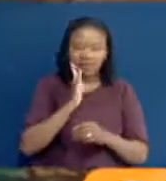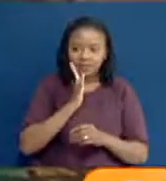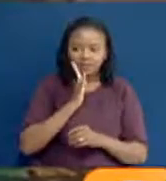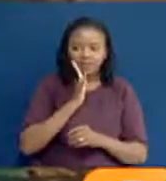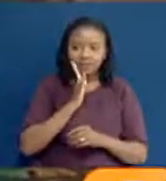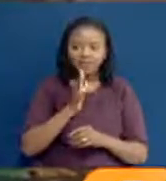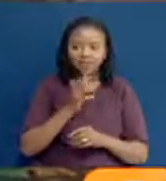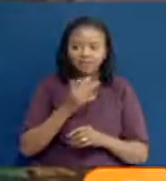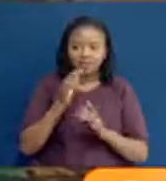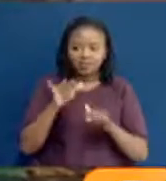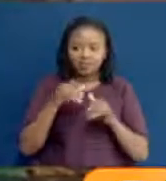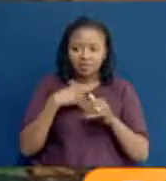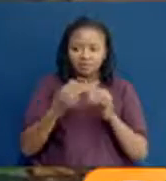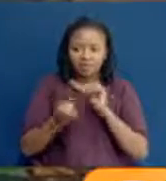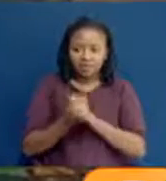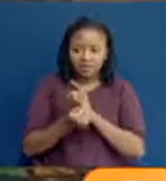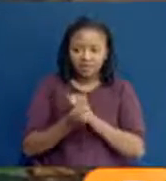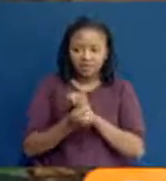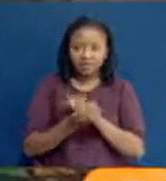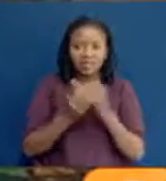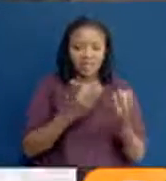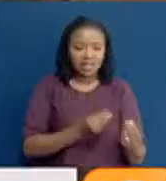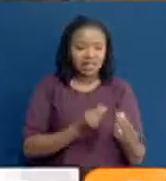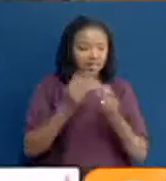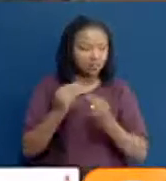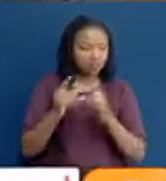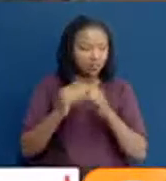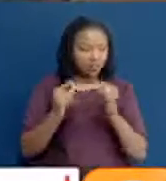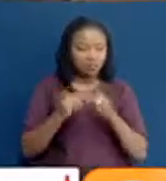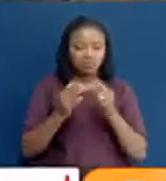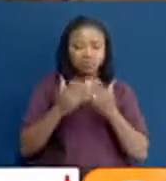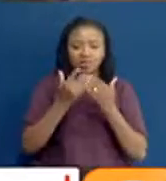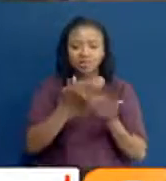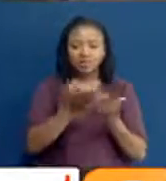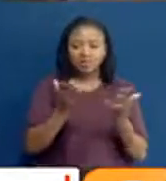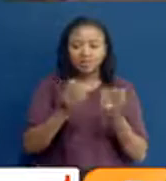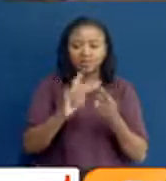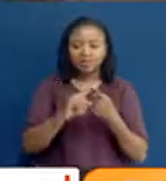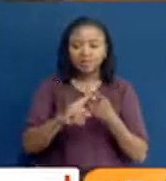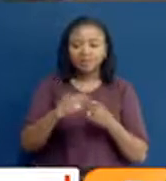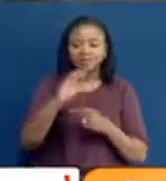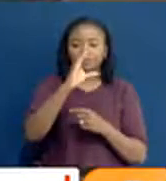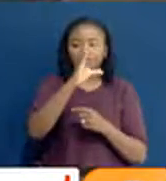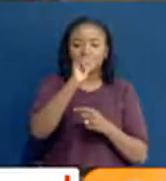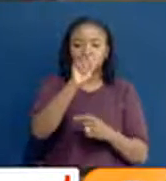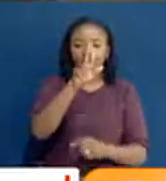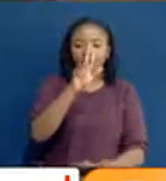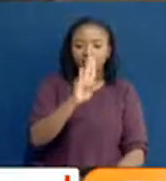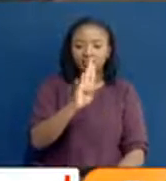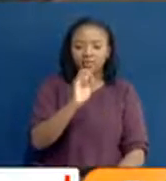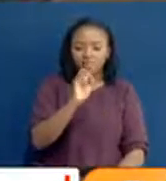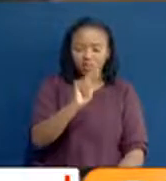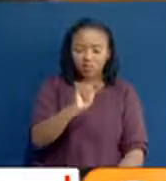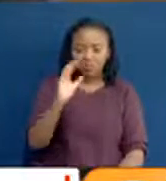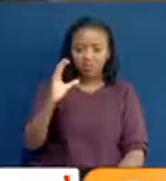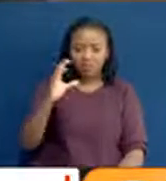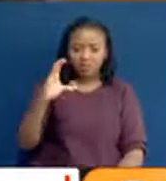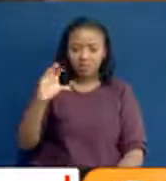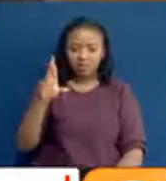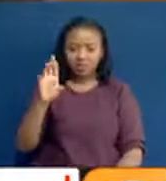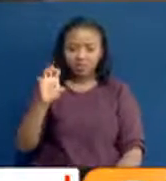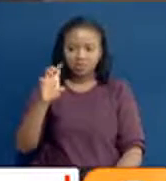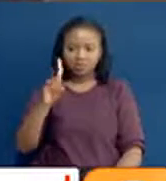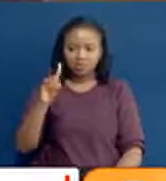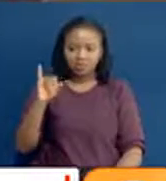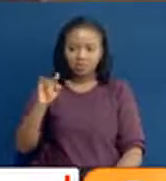do it in a very simplistic terms, yeah, so that everybody could understand. Carbon credits is a certificate of 1 ton, representing